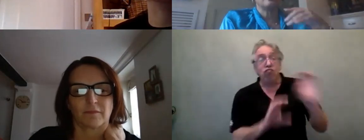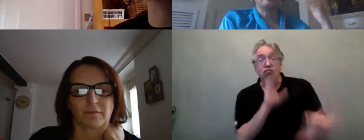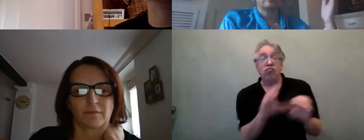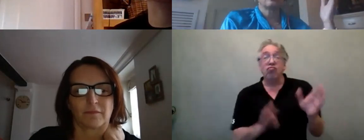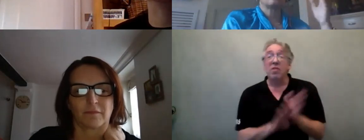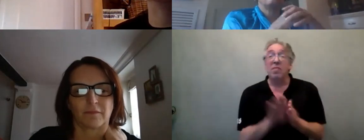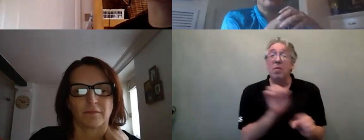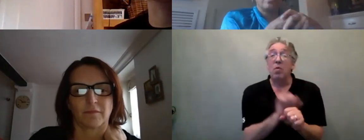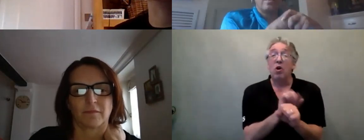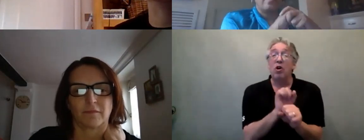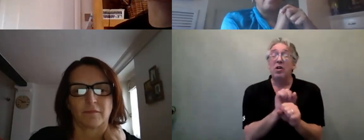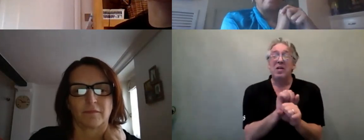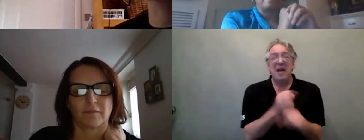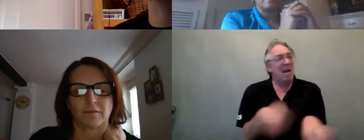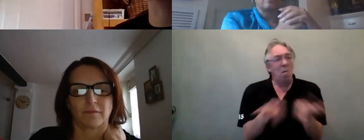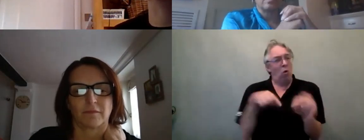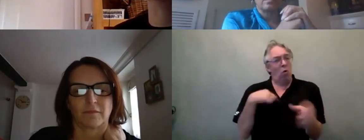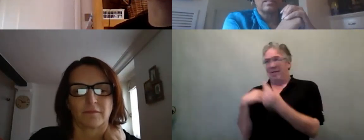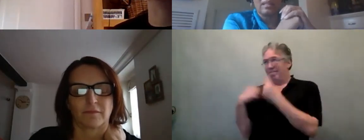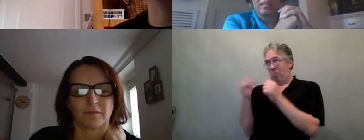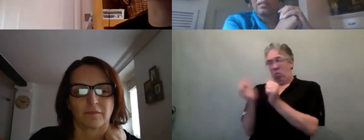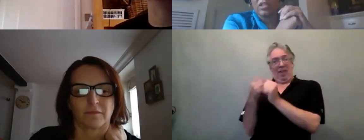talking about the importance of